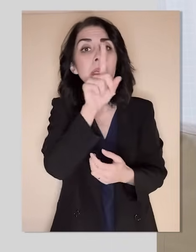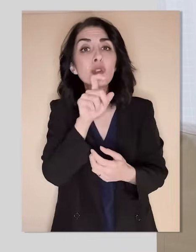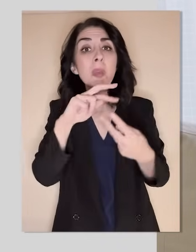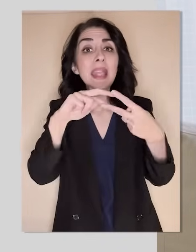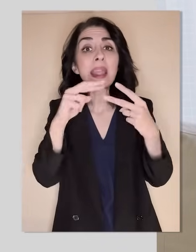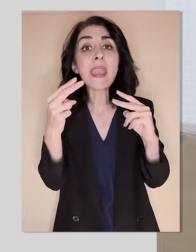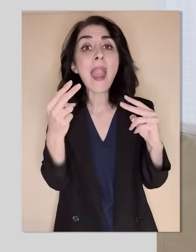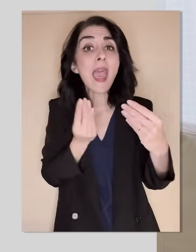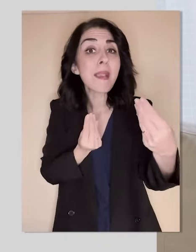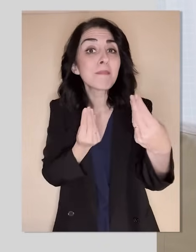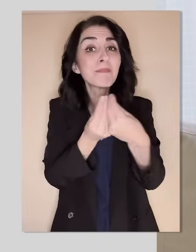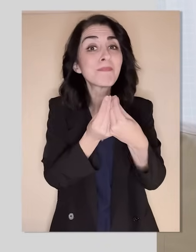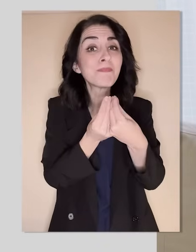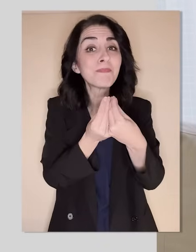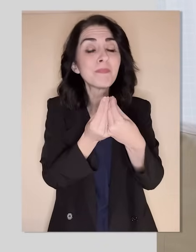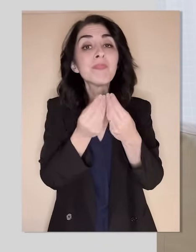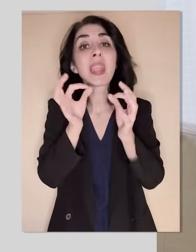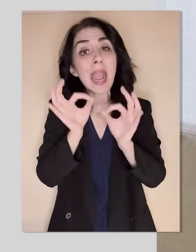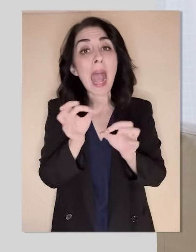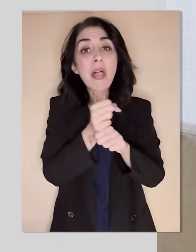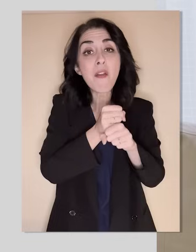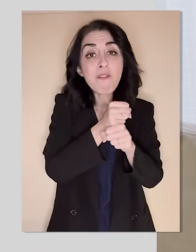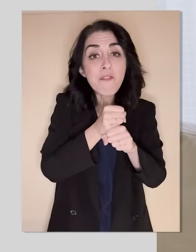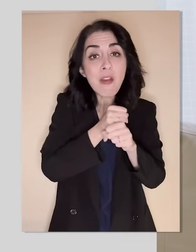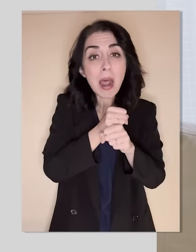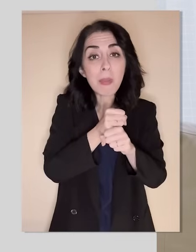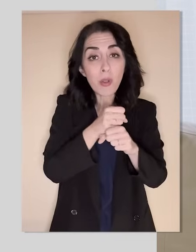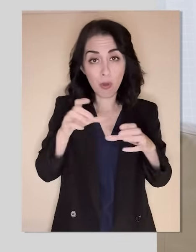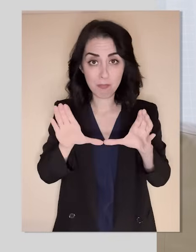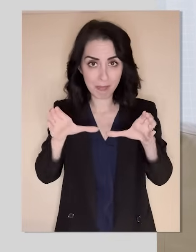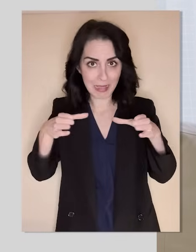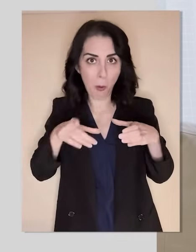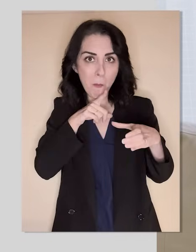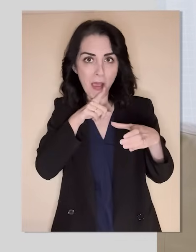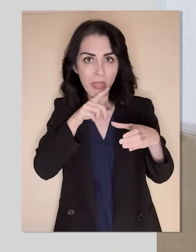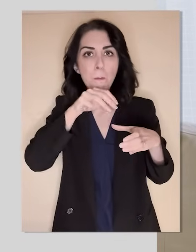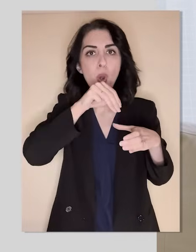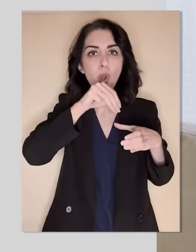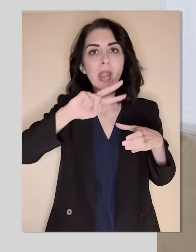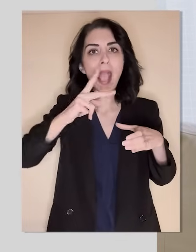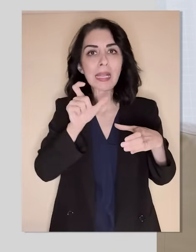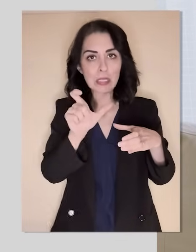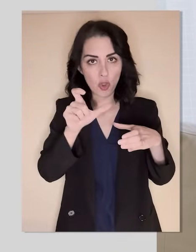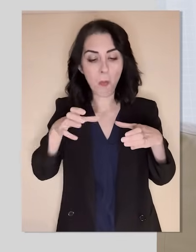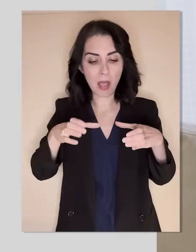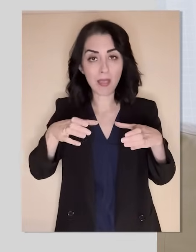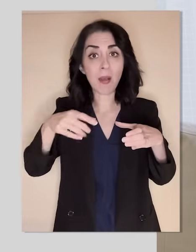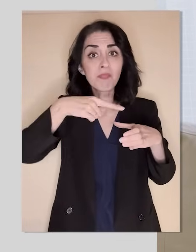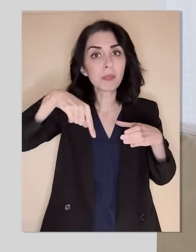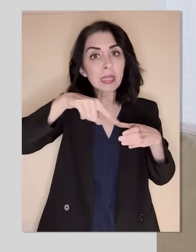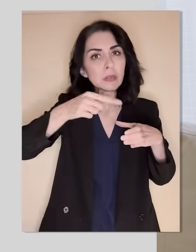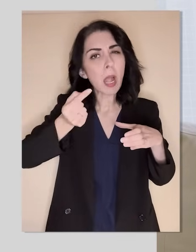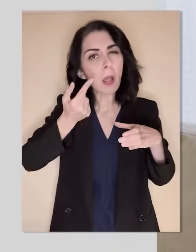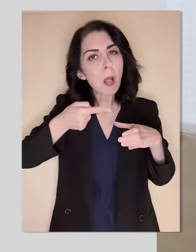of medicine works better for one person, and this particular one works for one person, and another in the same